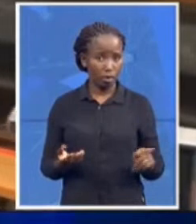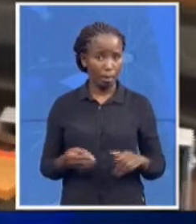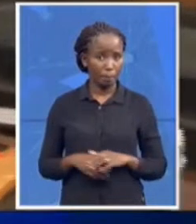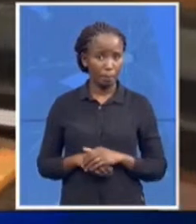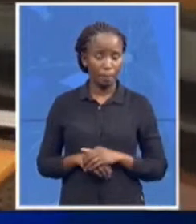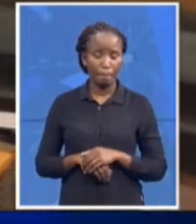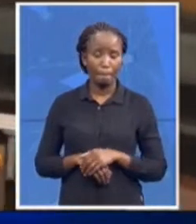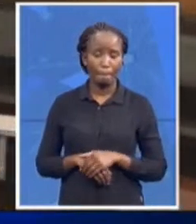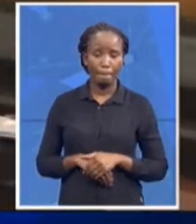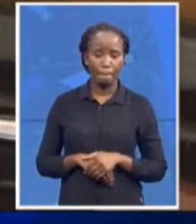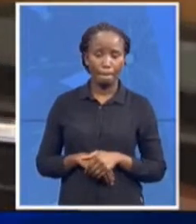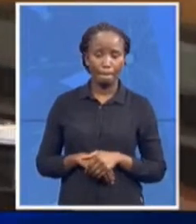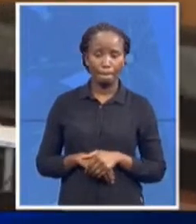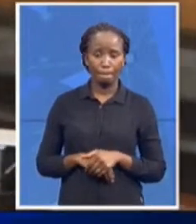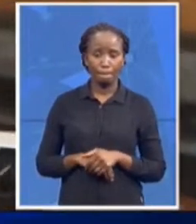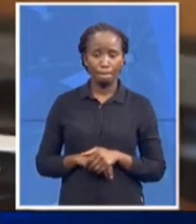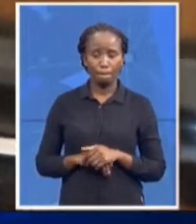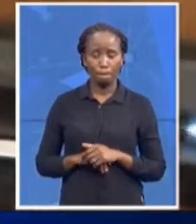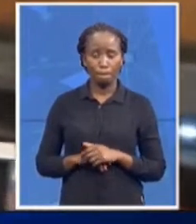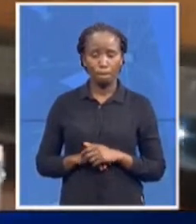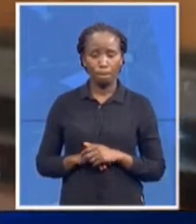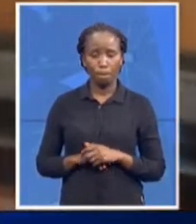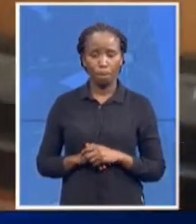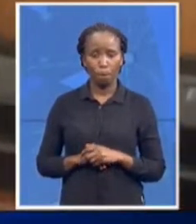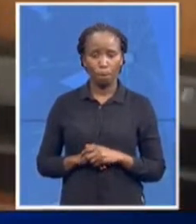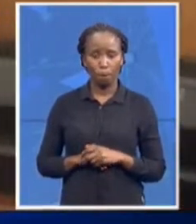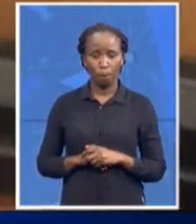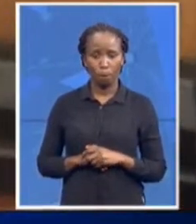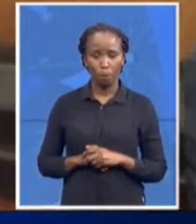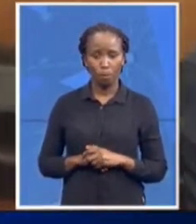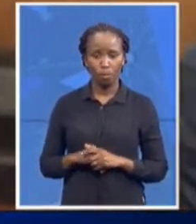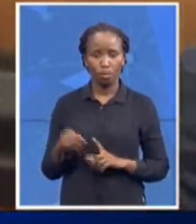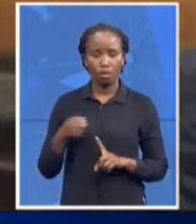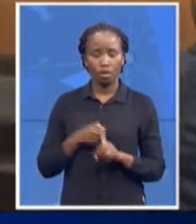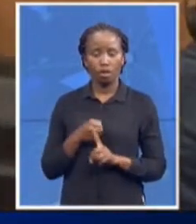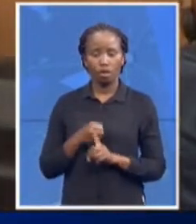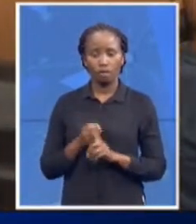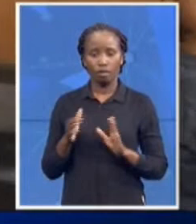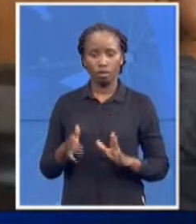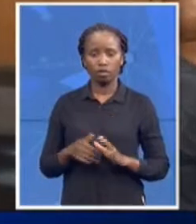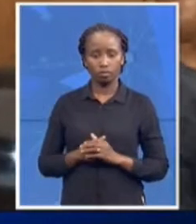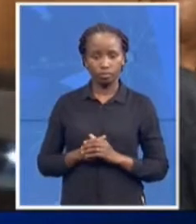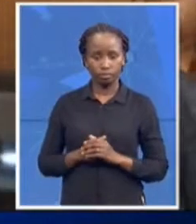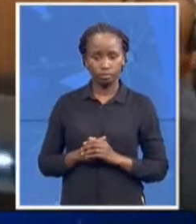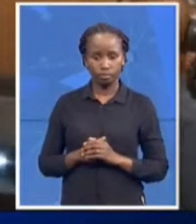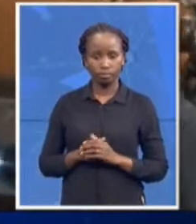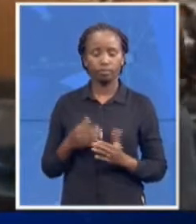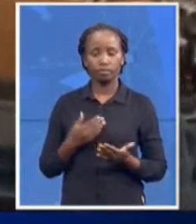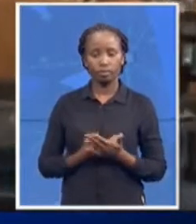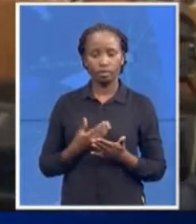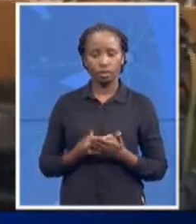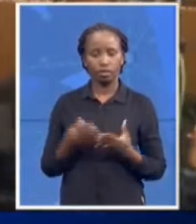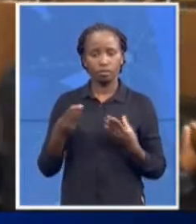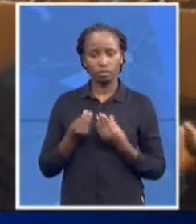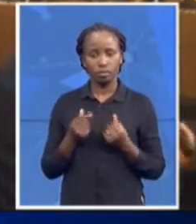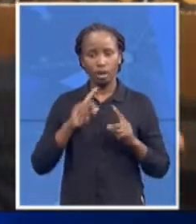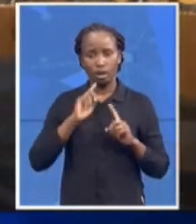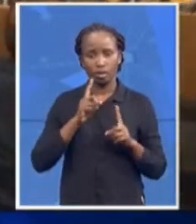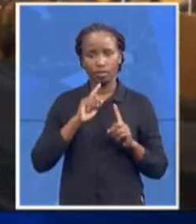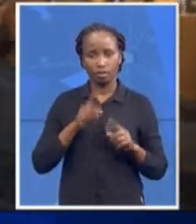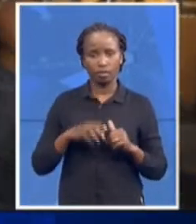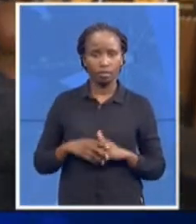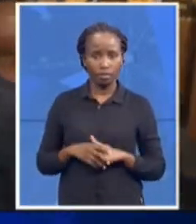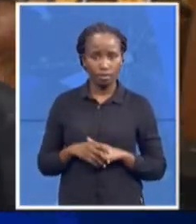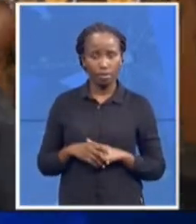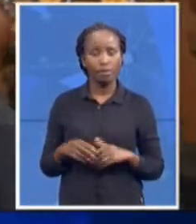We will hand over to the advocate to address the first few questions, and then we'll take it from there. Thank you